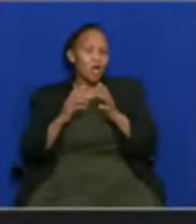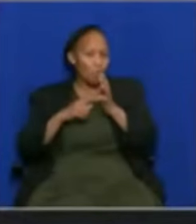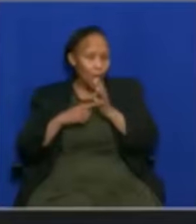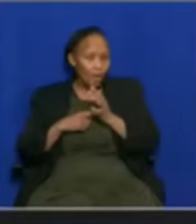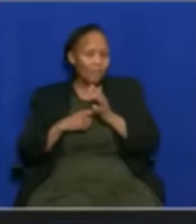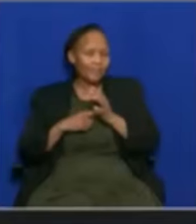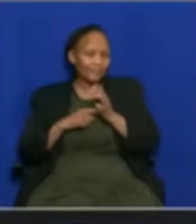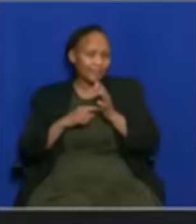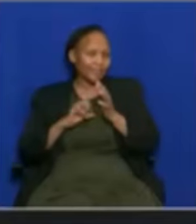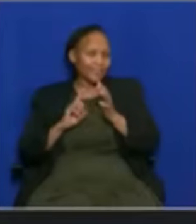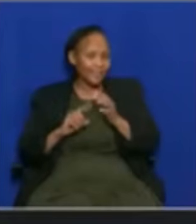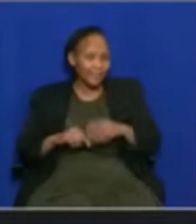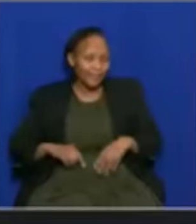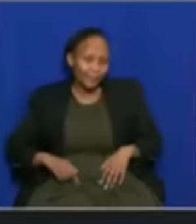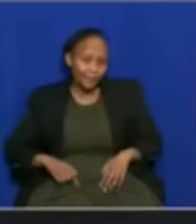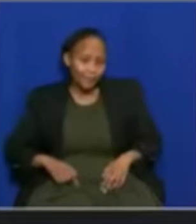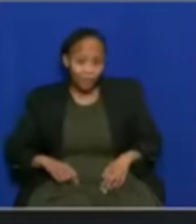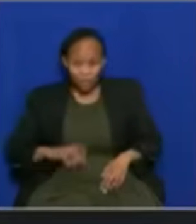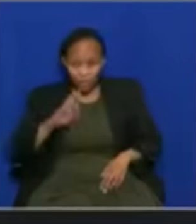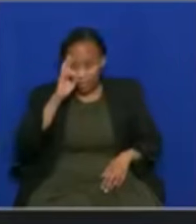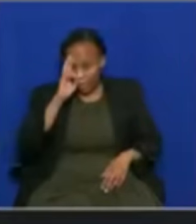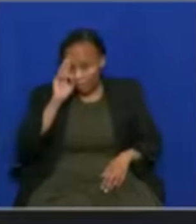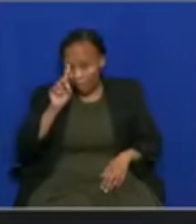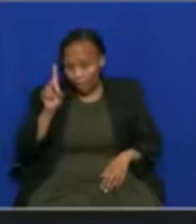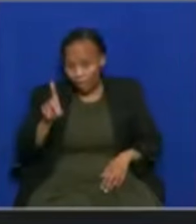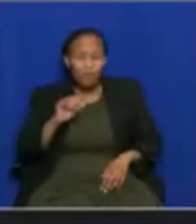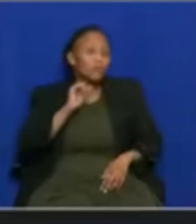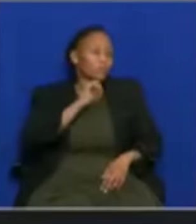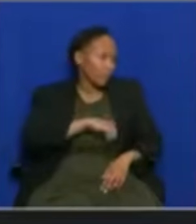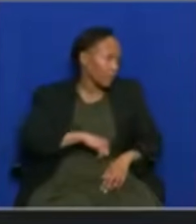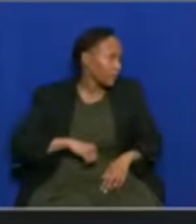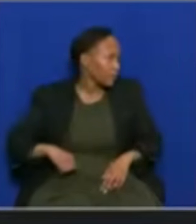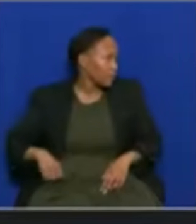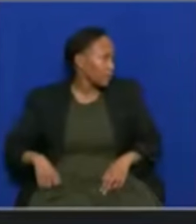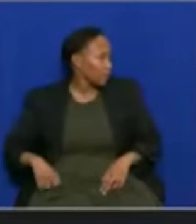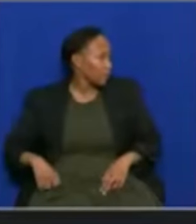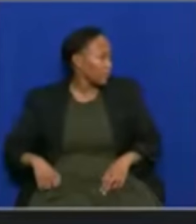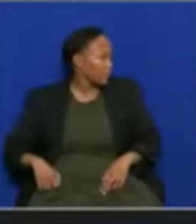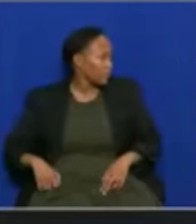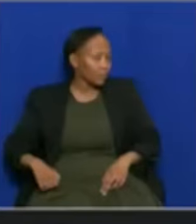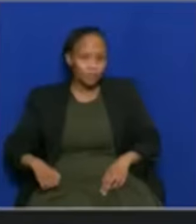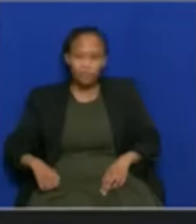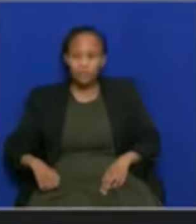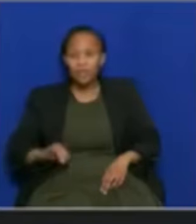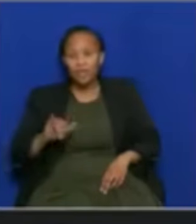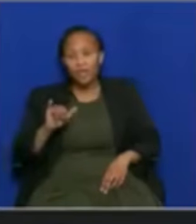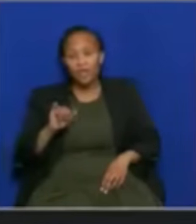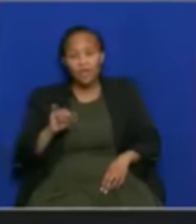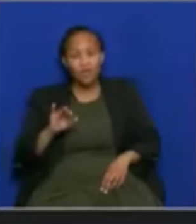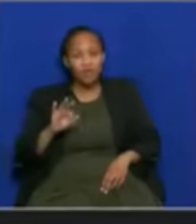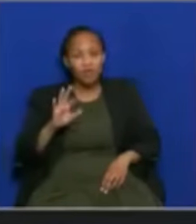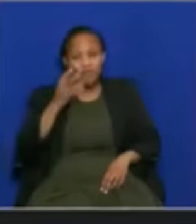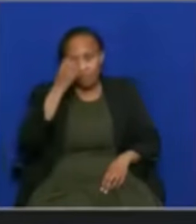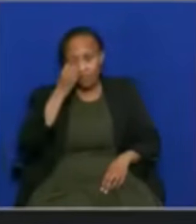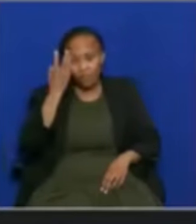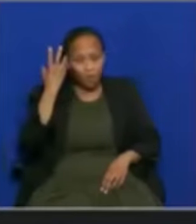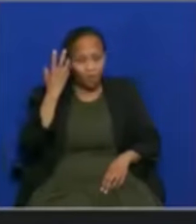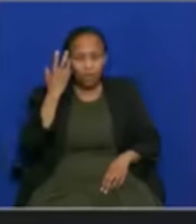Do you remember it? Yes, sir. Yes, because if you don't, I actually took a photo of it because I did not want to